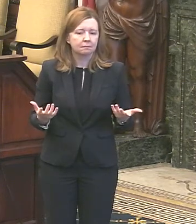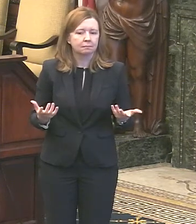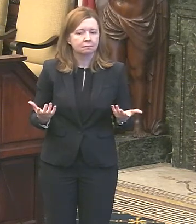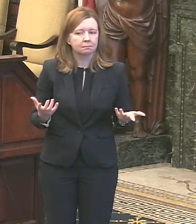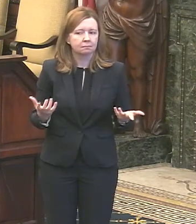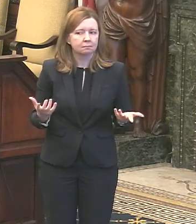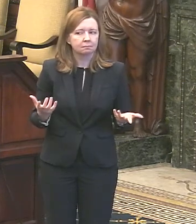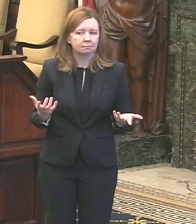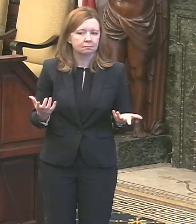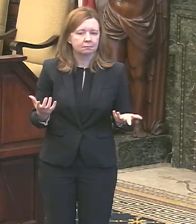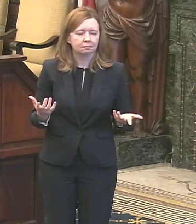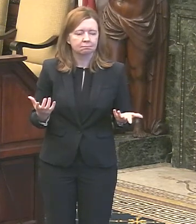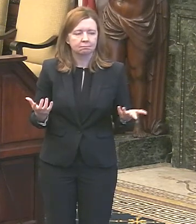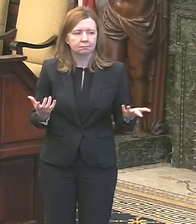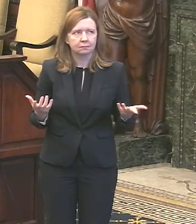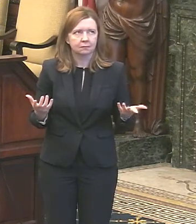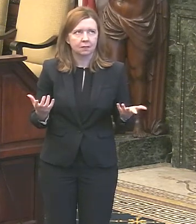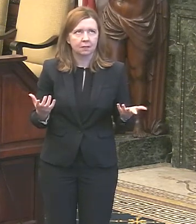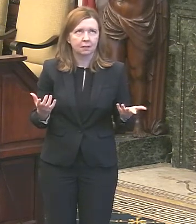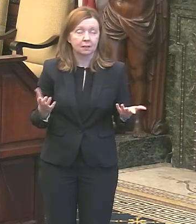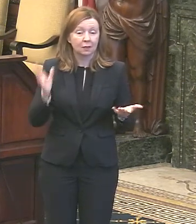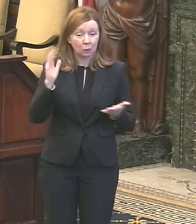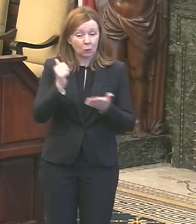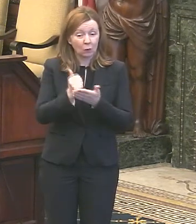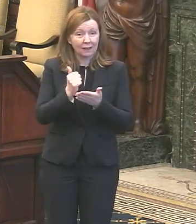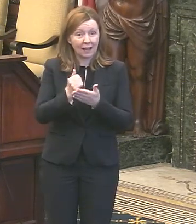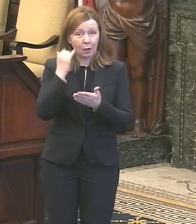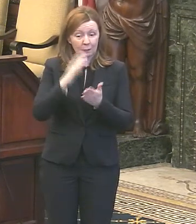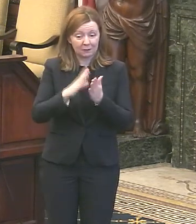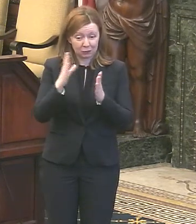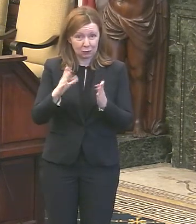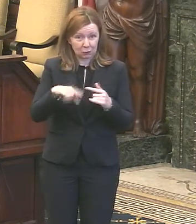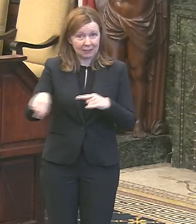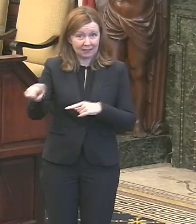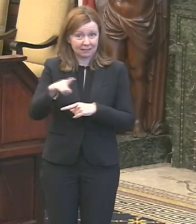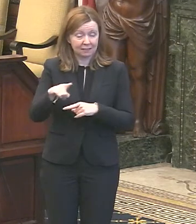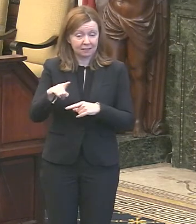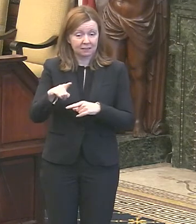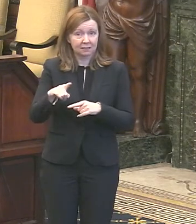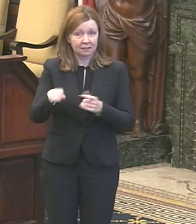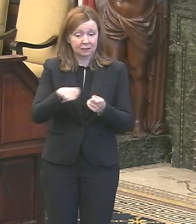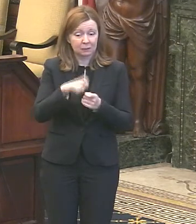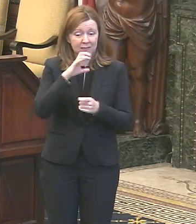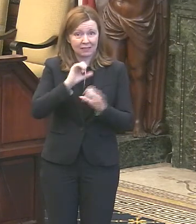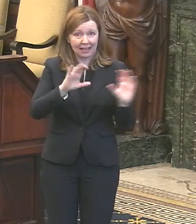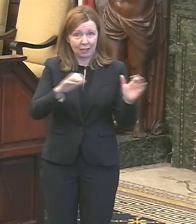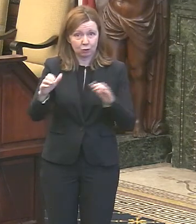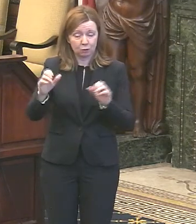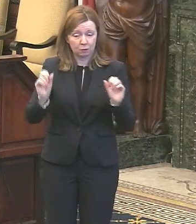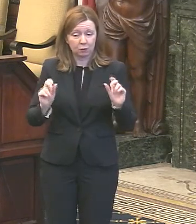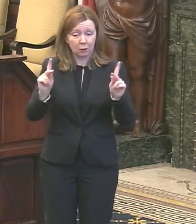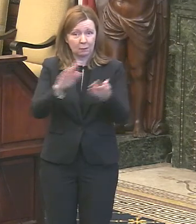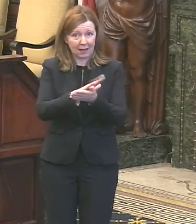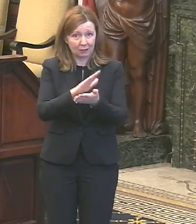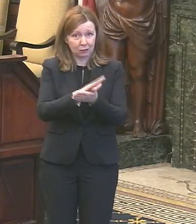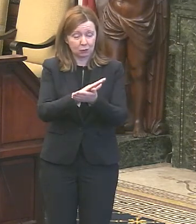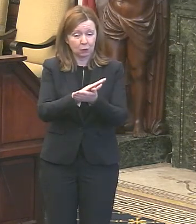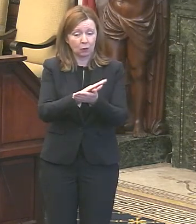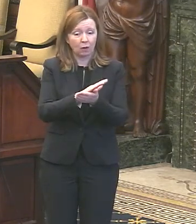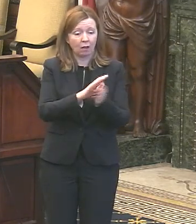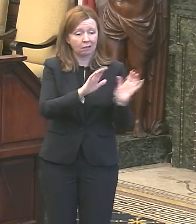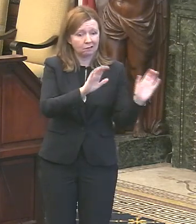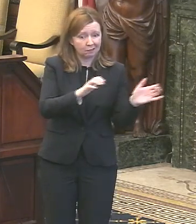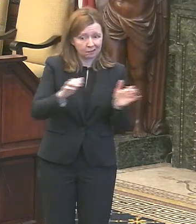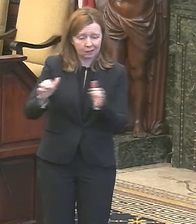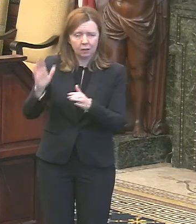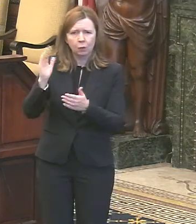So, would it have helped if students, specifically those age groups that return back to schools in phases, would it